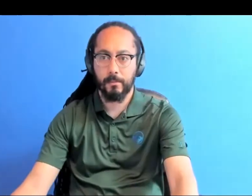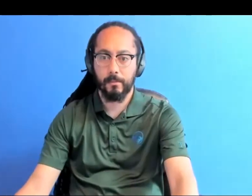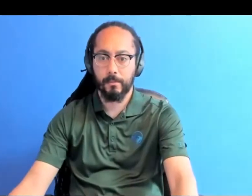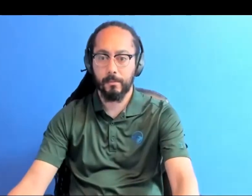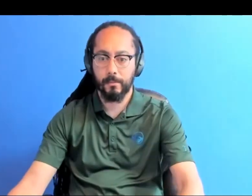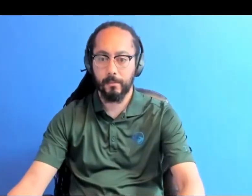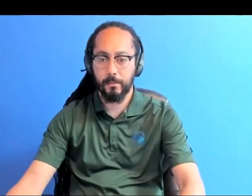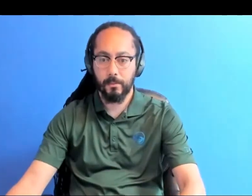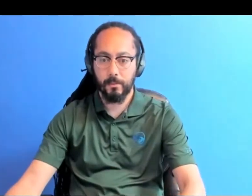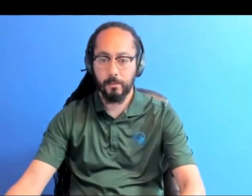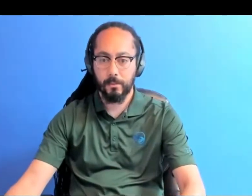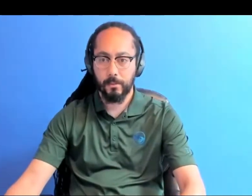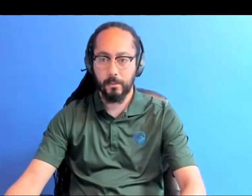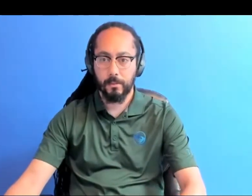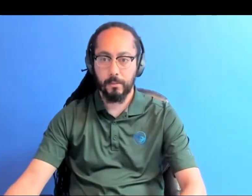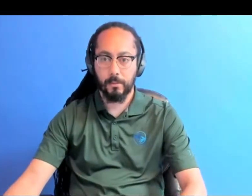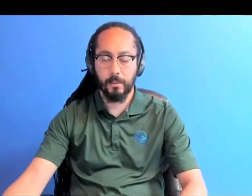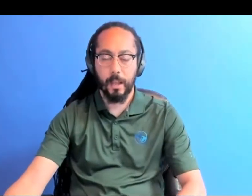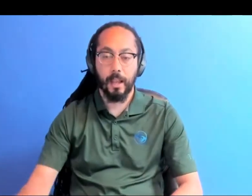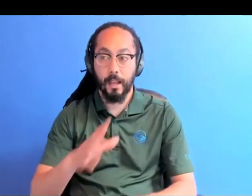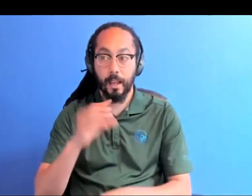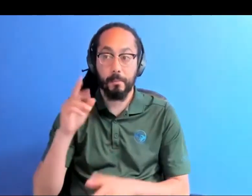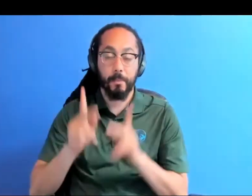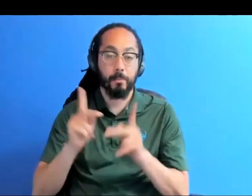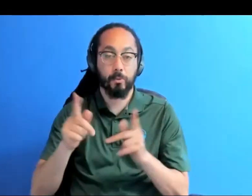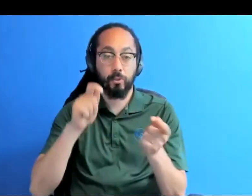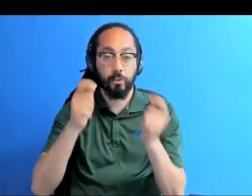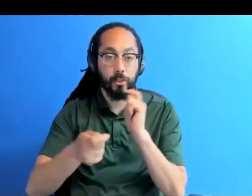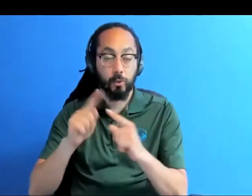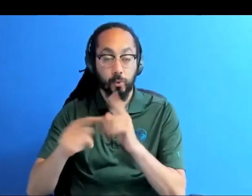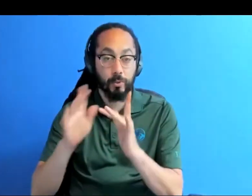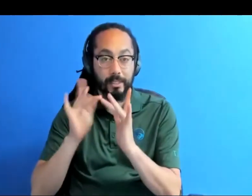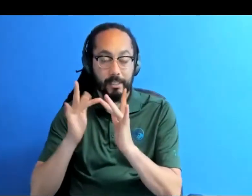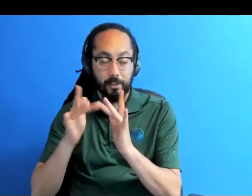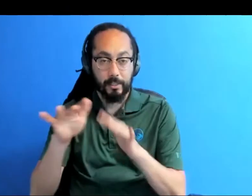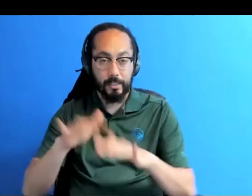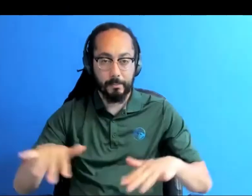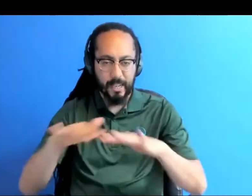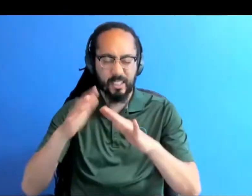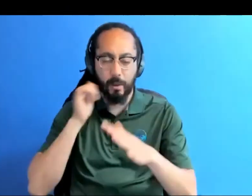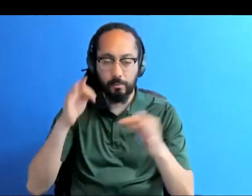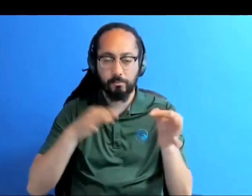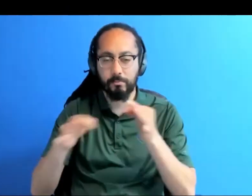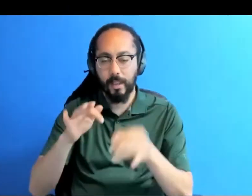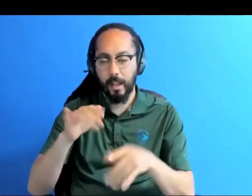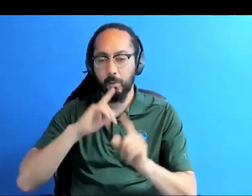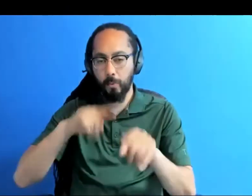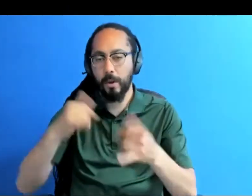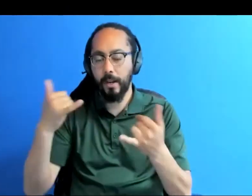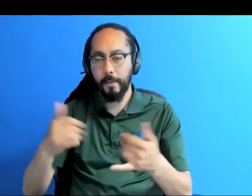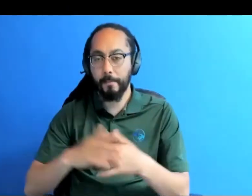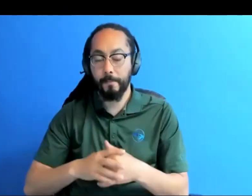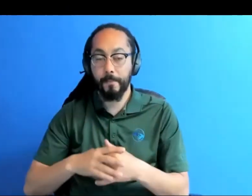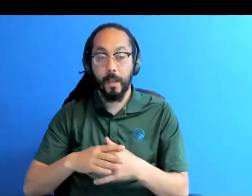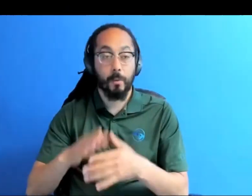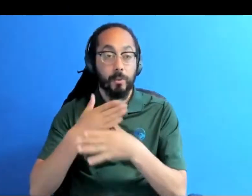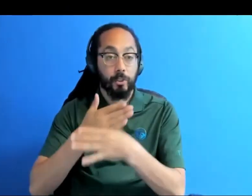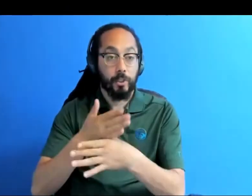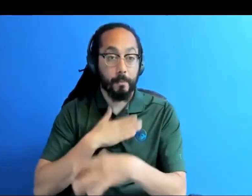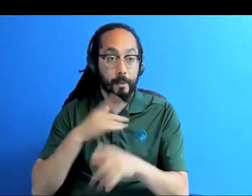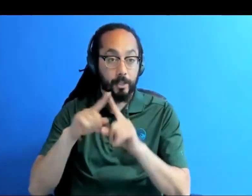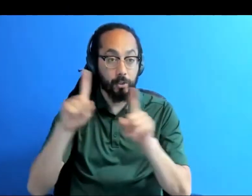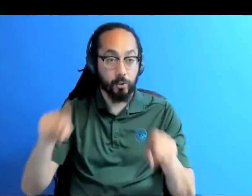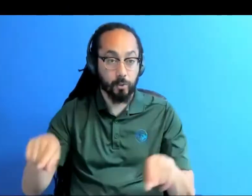So this second report is what I'll talk about now, and I'm going to share my screen and we'll go through a